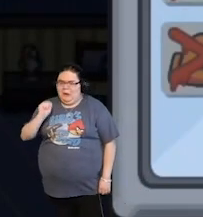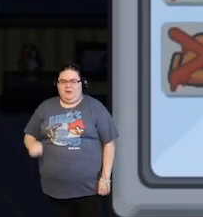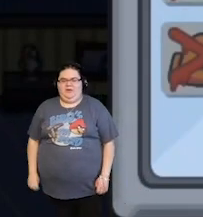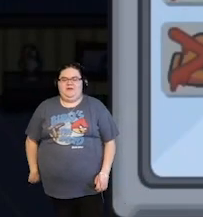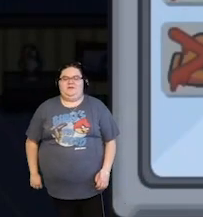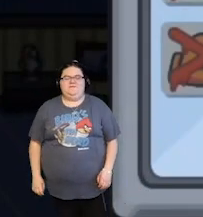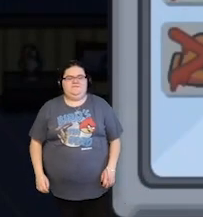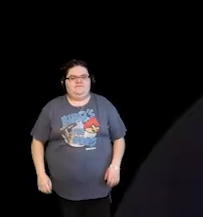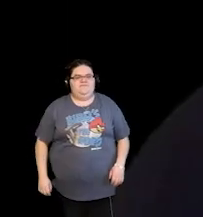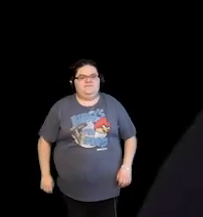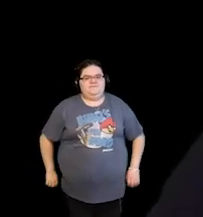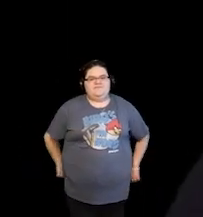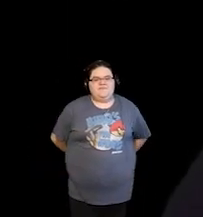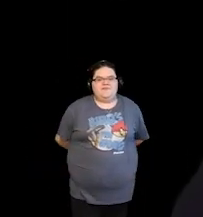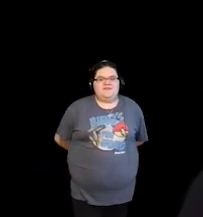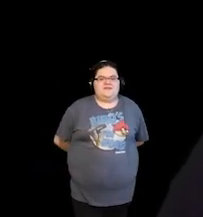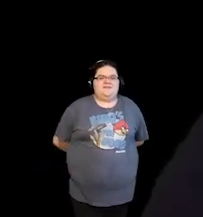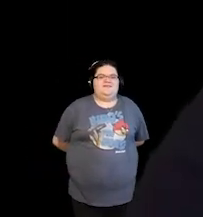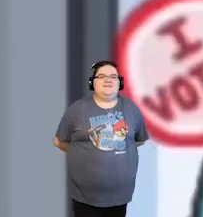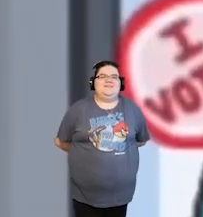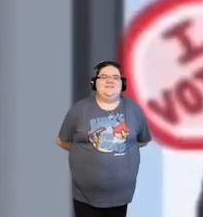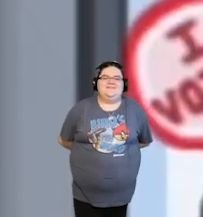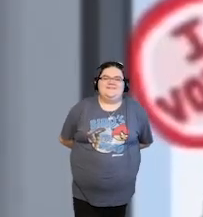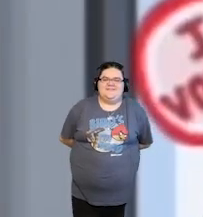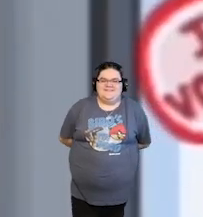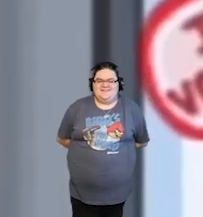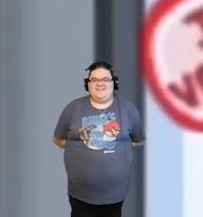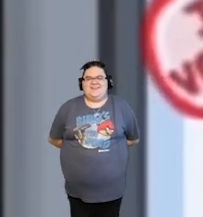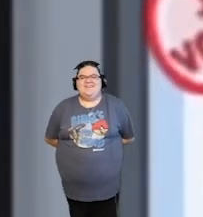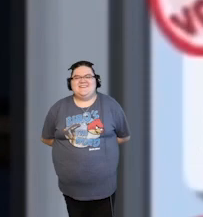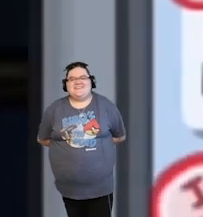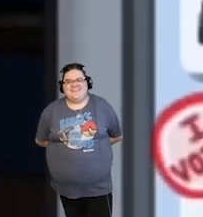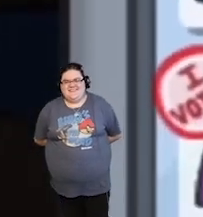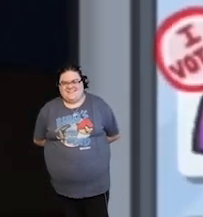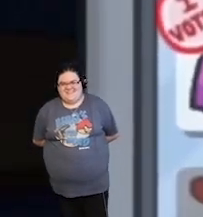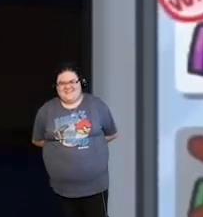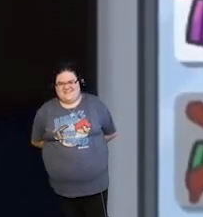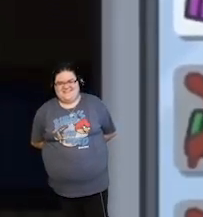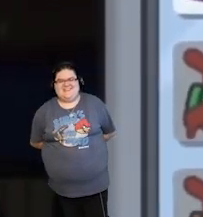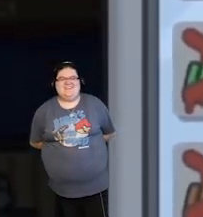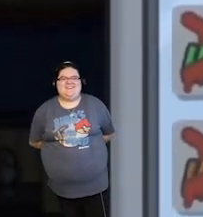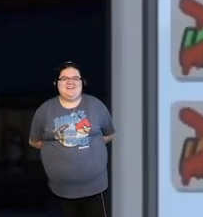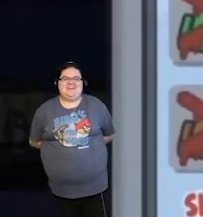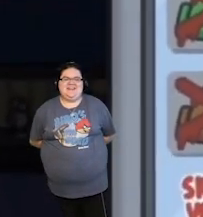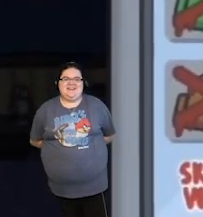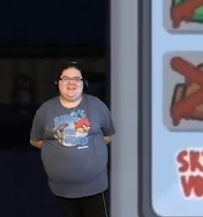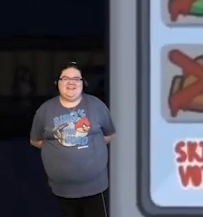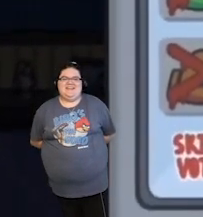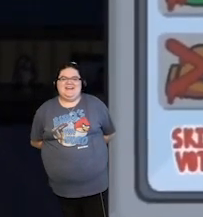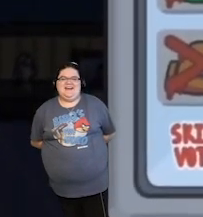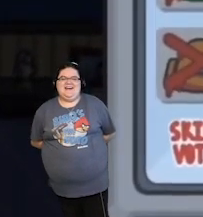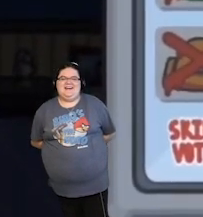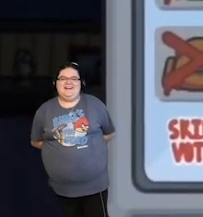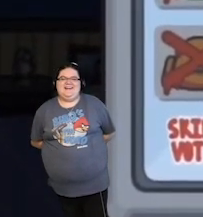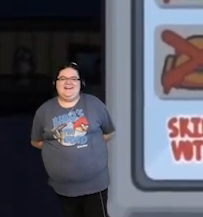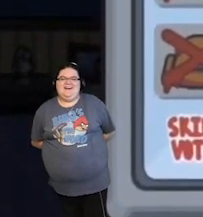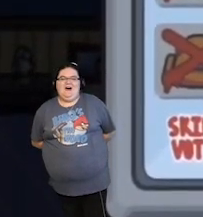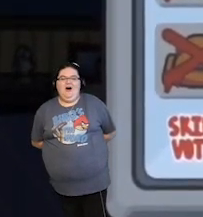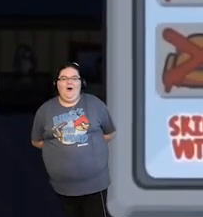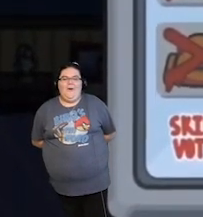Hey, you want to see what you can do? If you guys want to see what you can do. Yeah, see what you can do. See what you can do. What I can do,